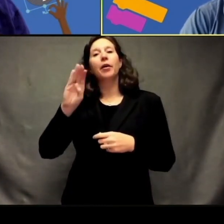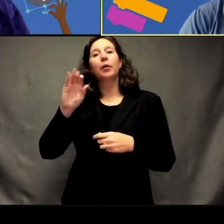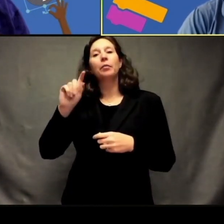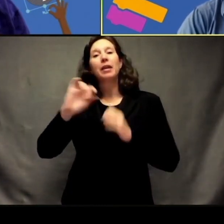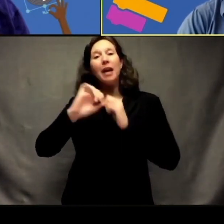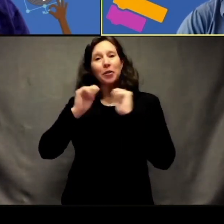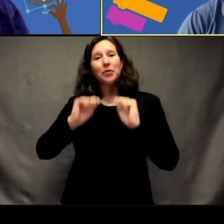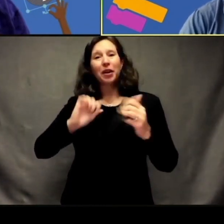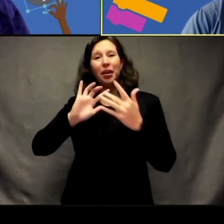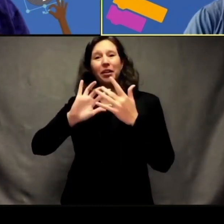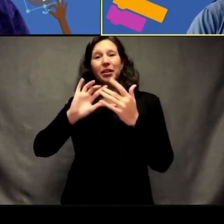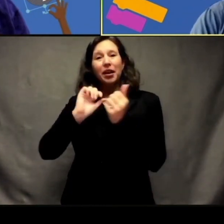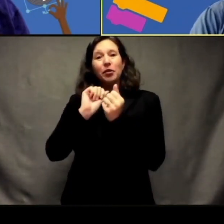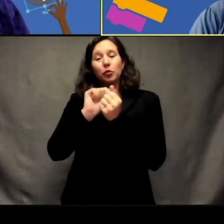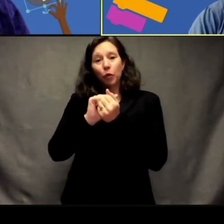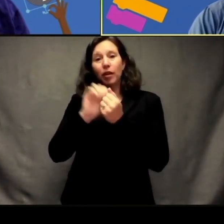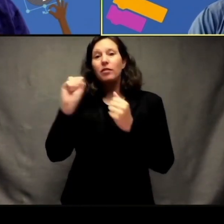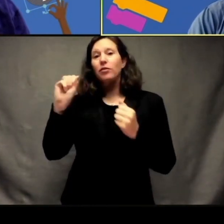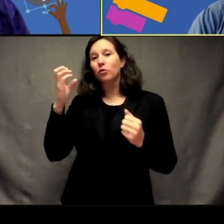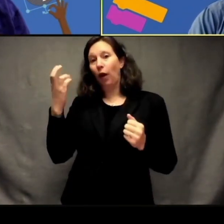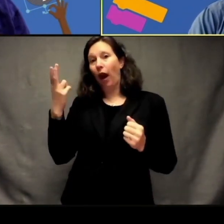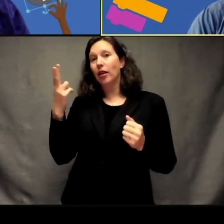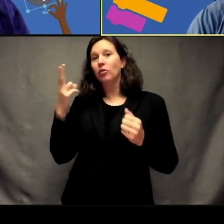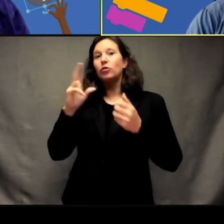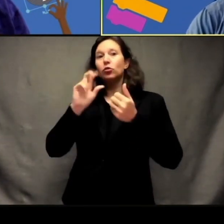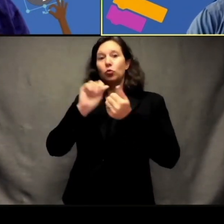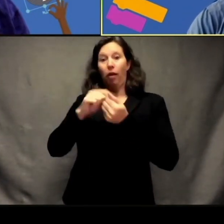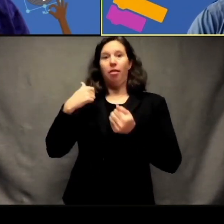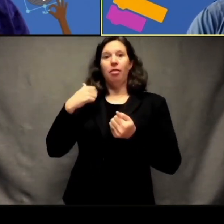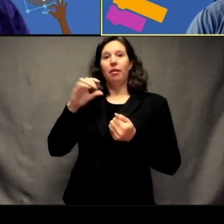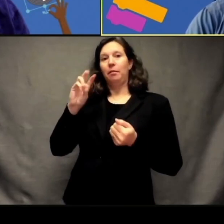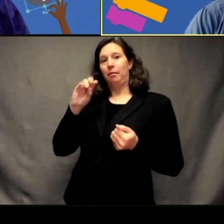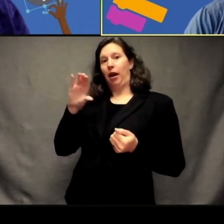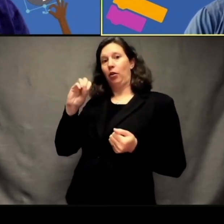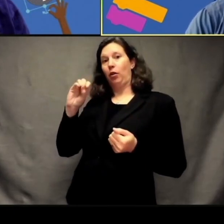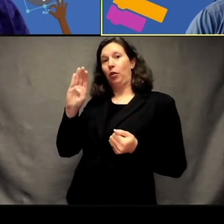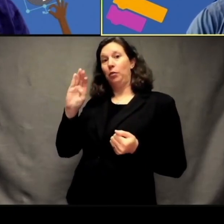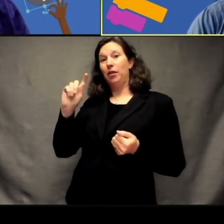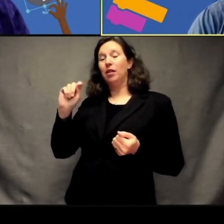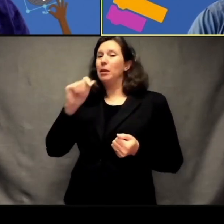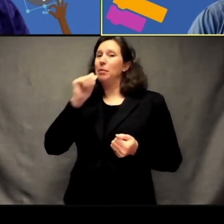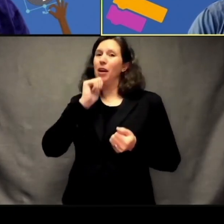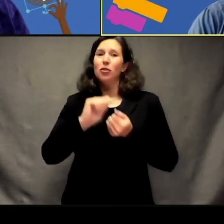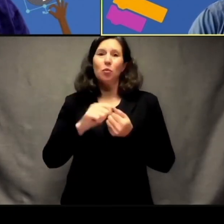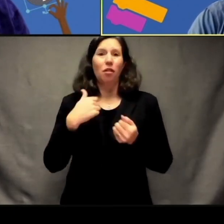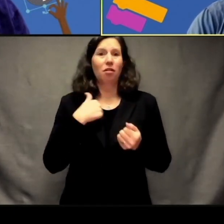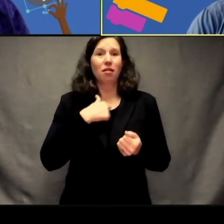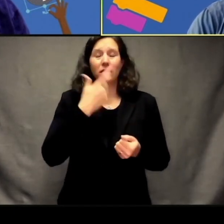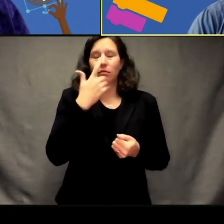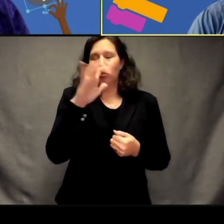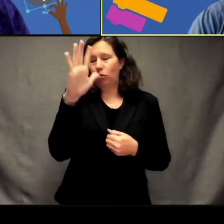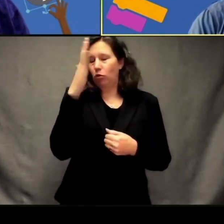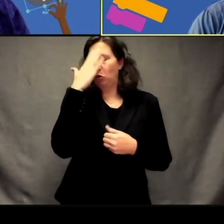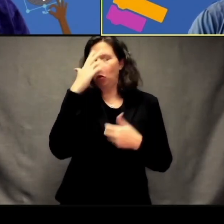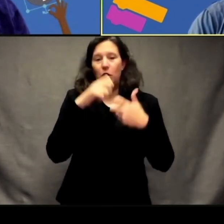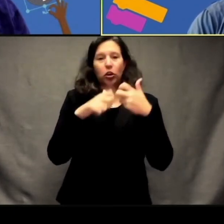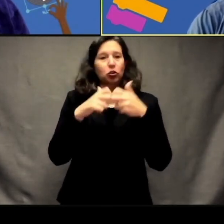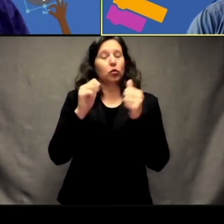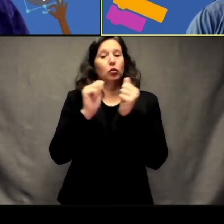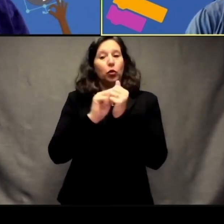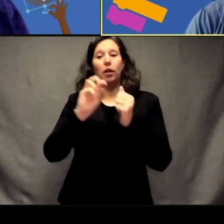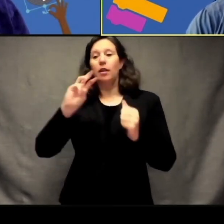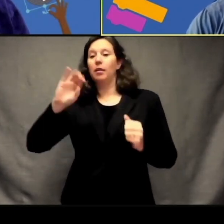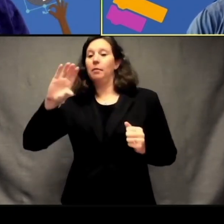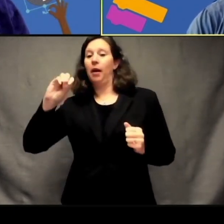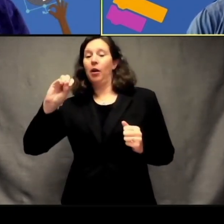to Scratch with Microbit. I will ask you to be very patient, please, because we know that there's issues sometimes with Microbit,